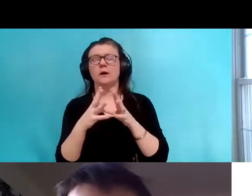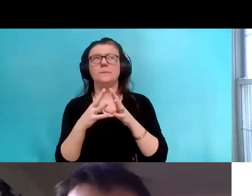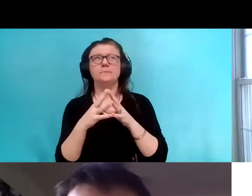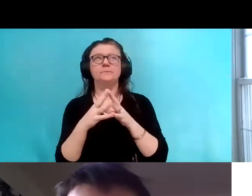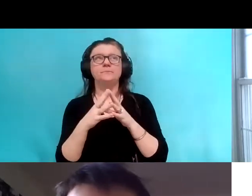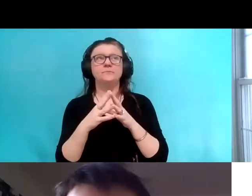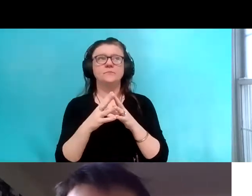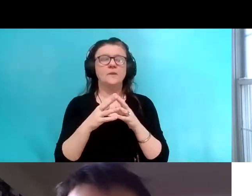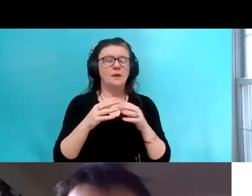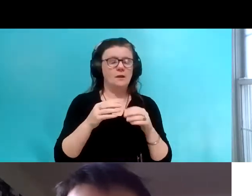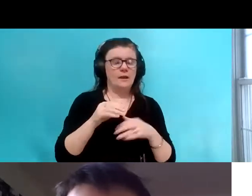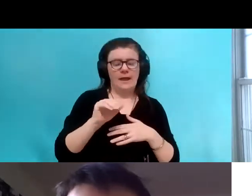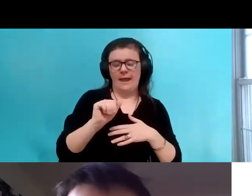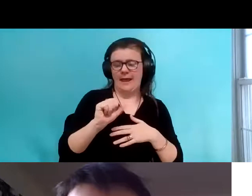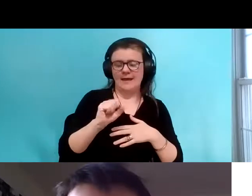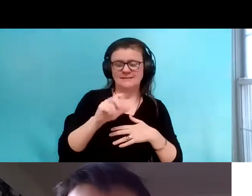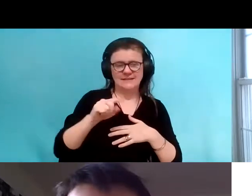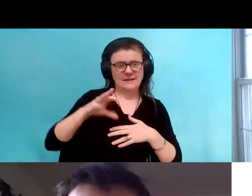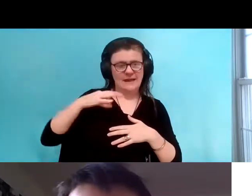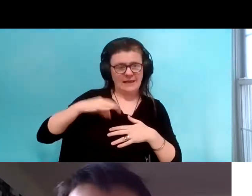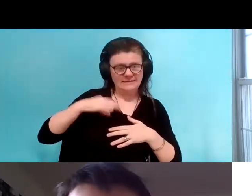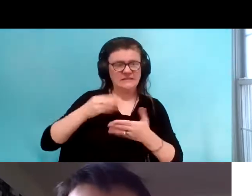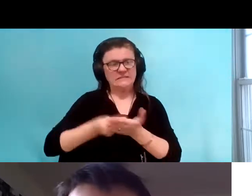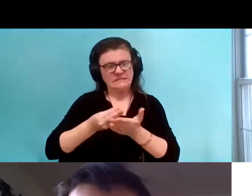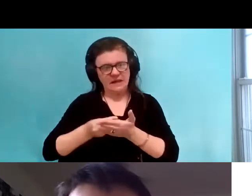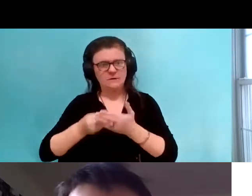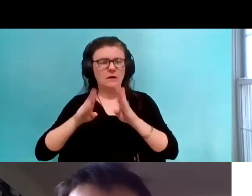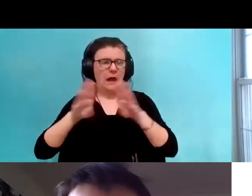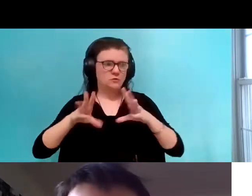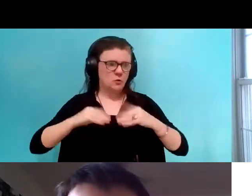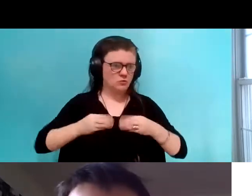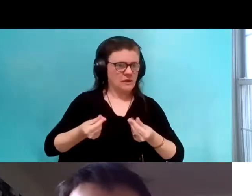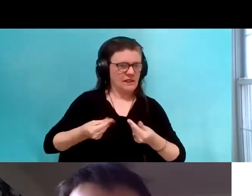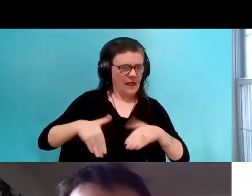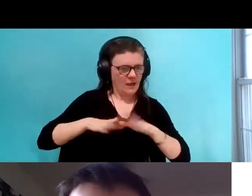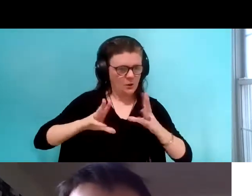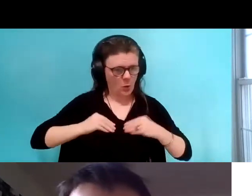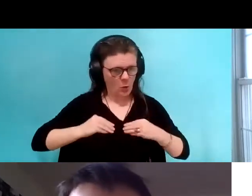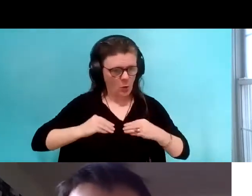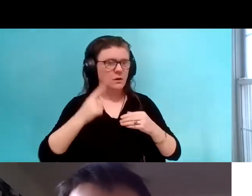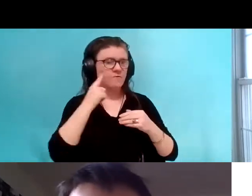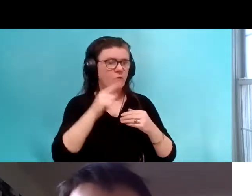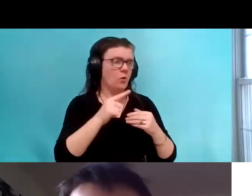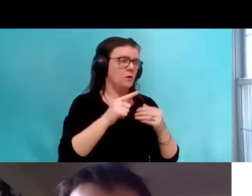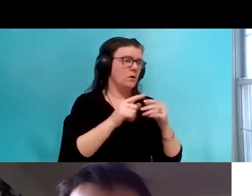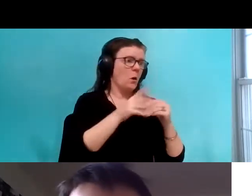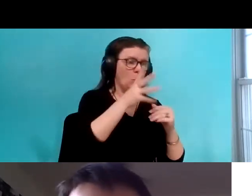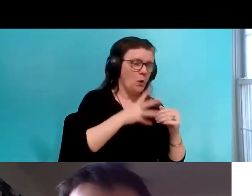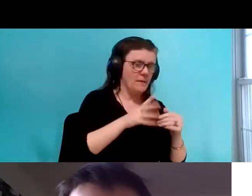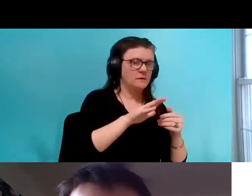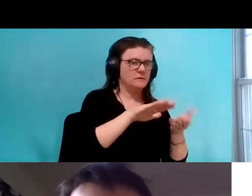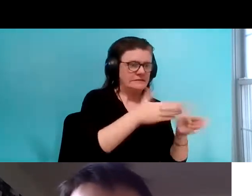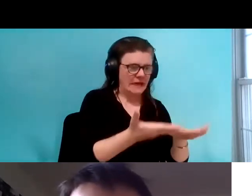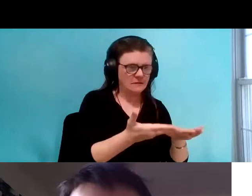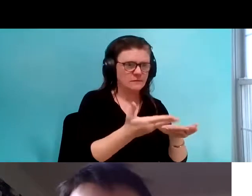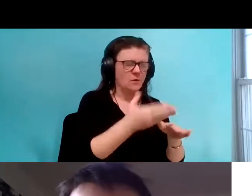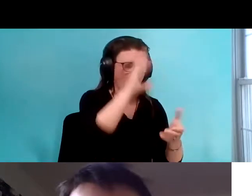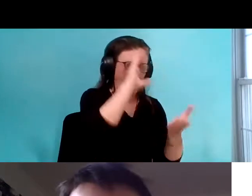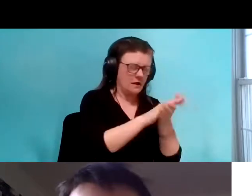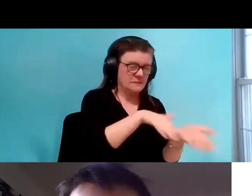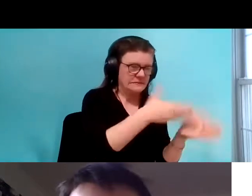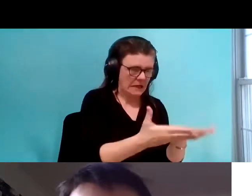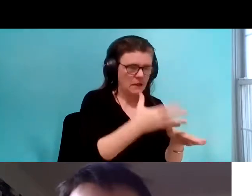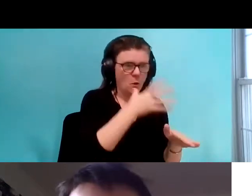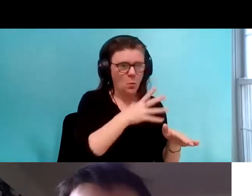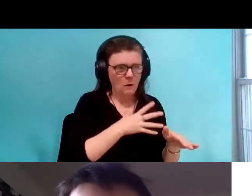asset ownership and access to assets, and how in the case of death or divorce, women can often be disadvantaged. So